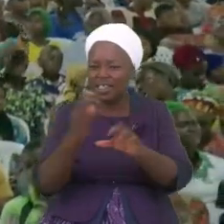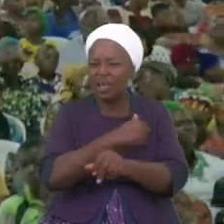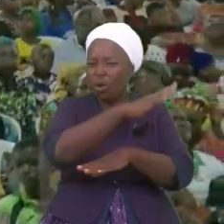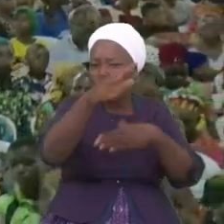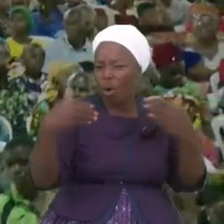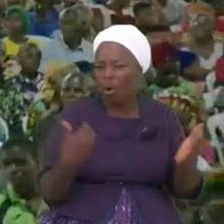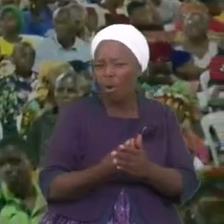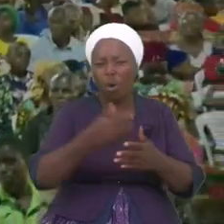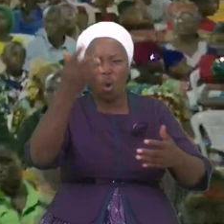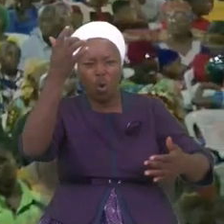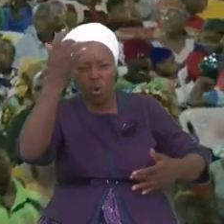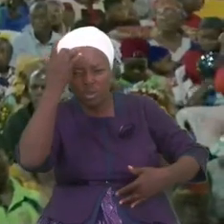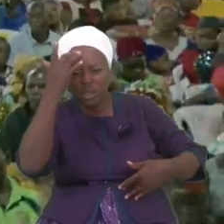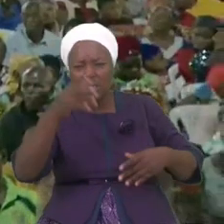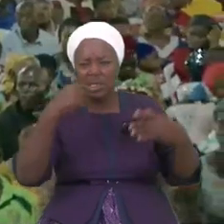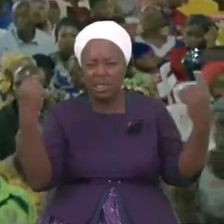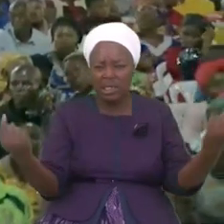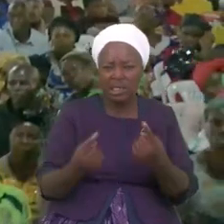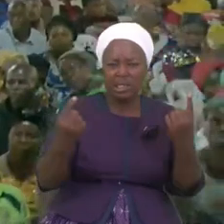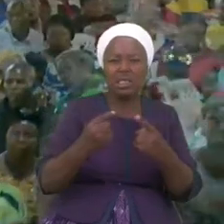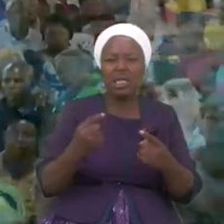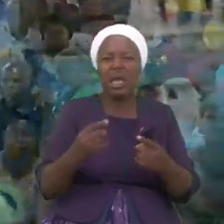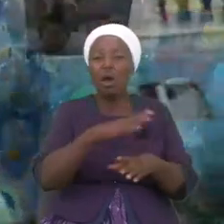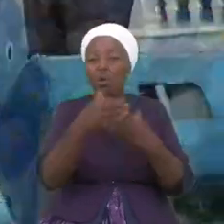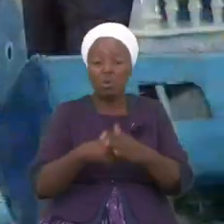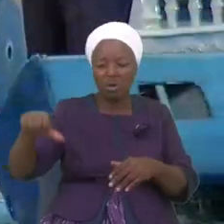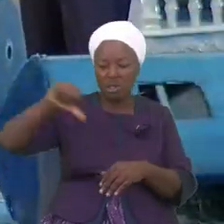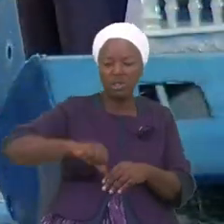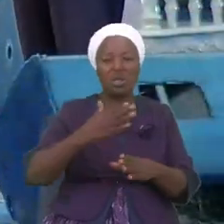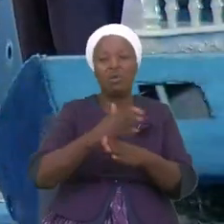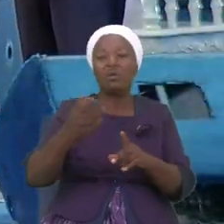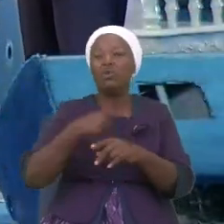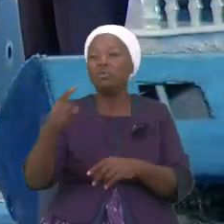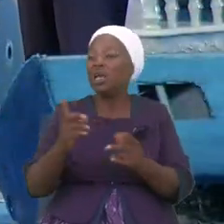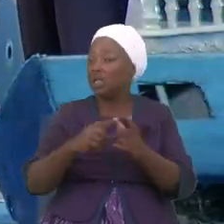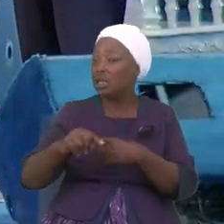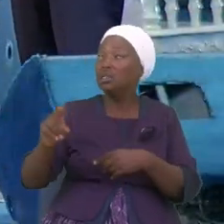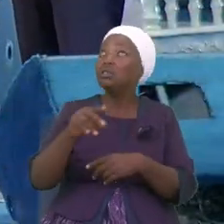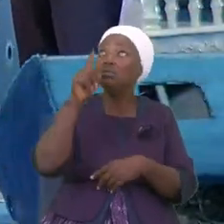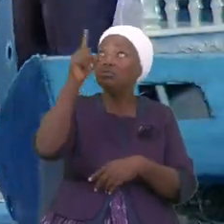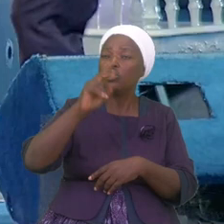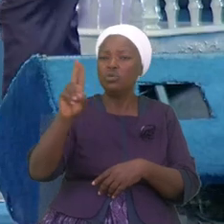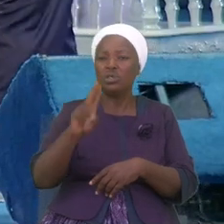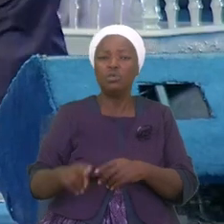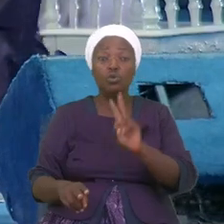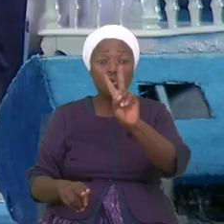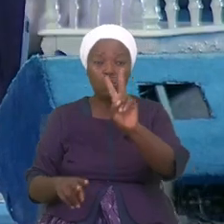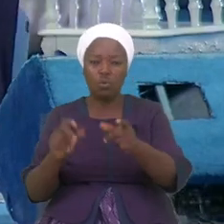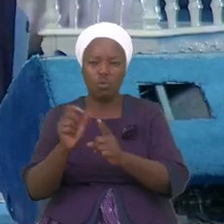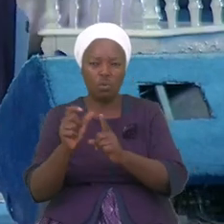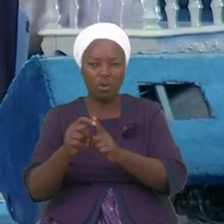sin and every condemnation away from you. And then he uses two words. He